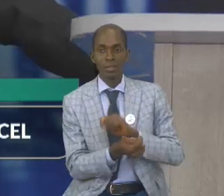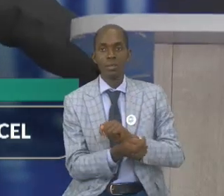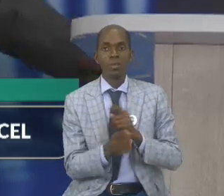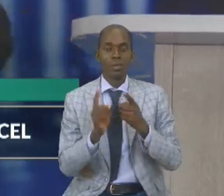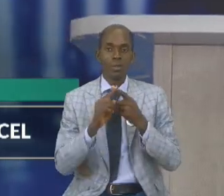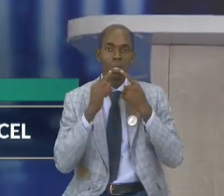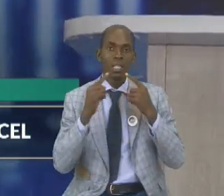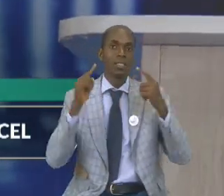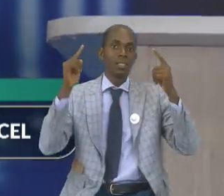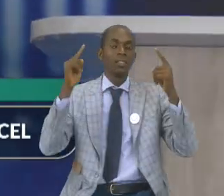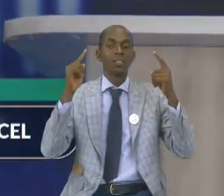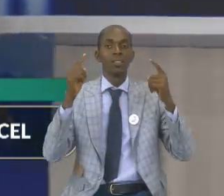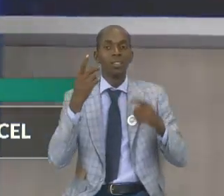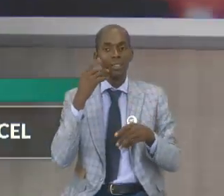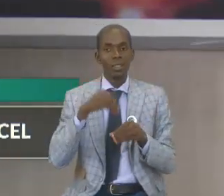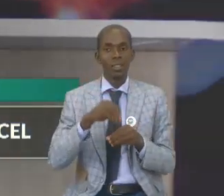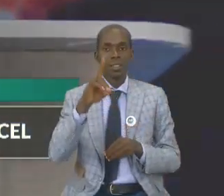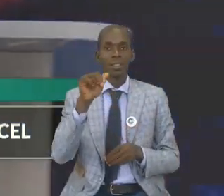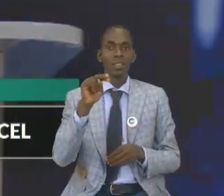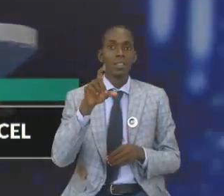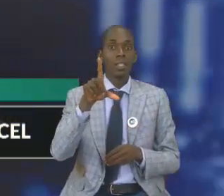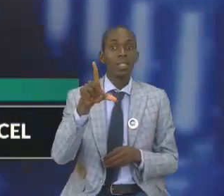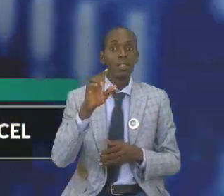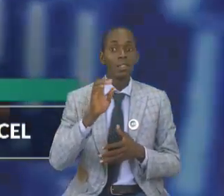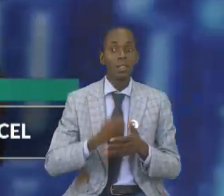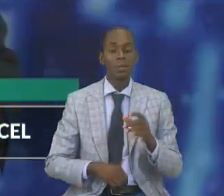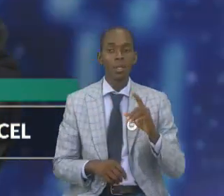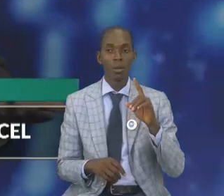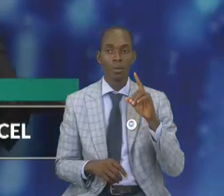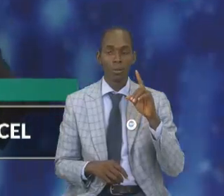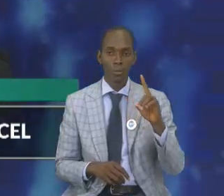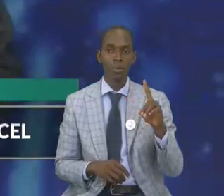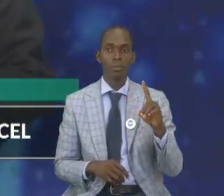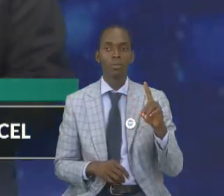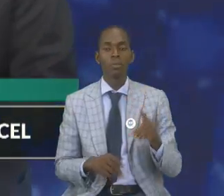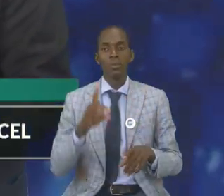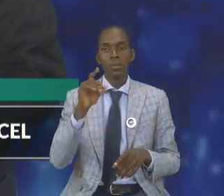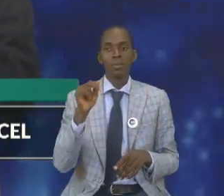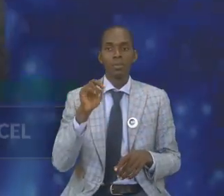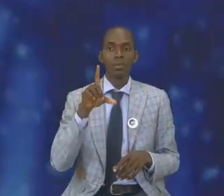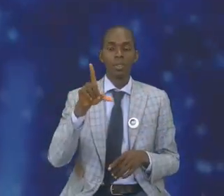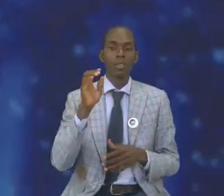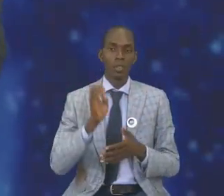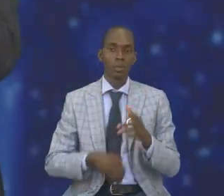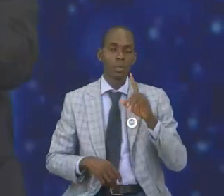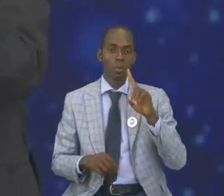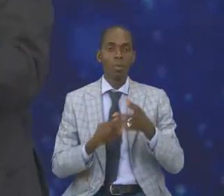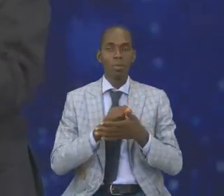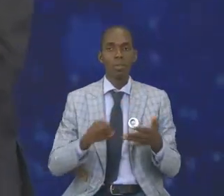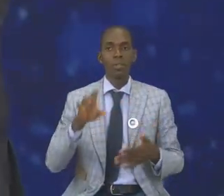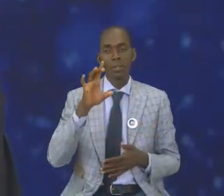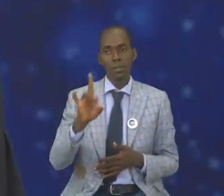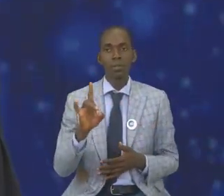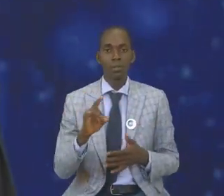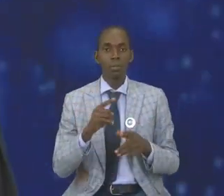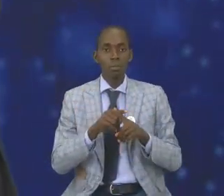to excel. Daniel chapter 1, I'm reading from verse 8. Daniel chapter 1, reading from verse 8.